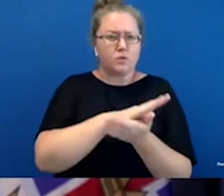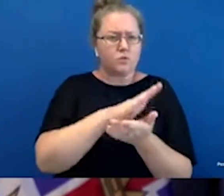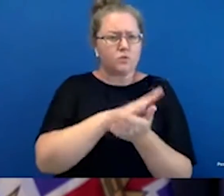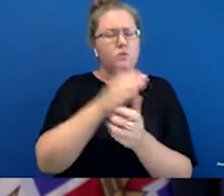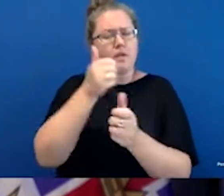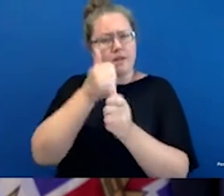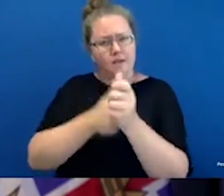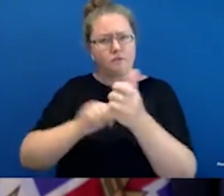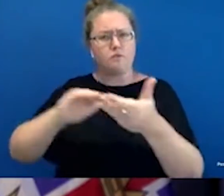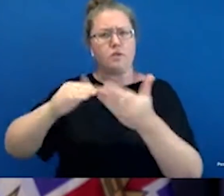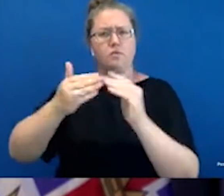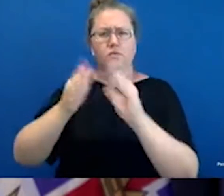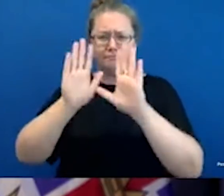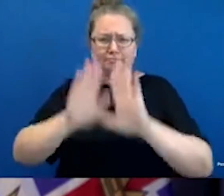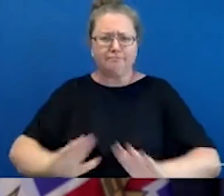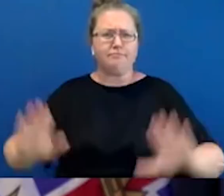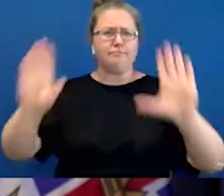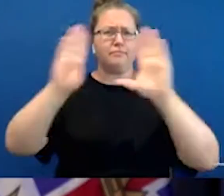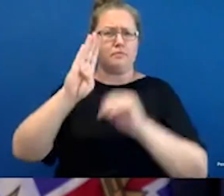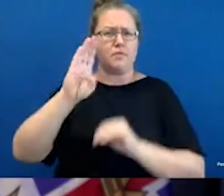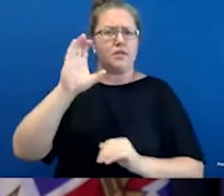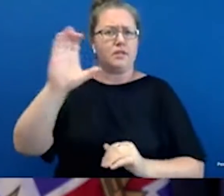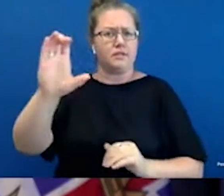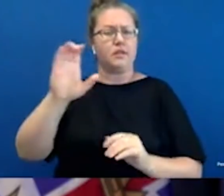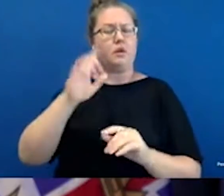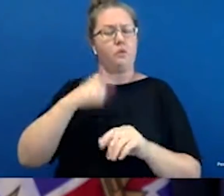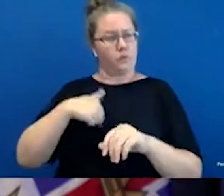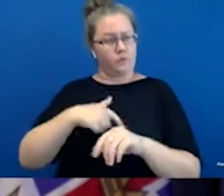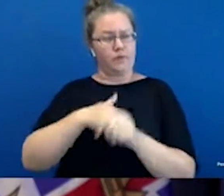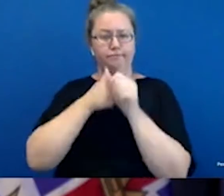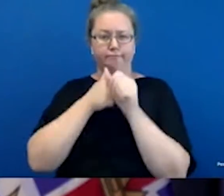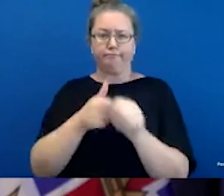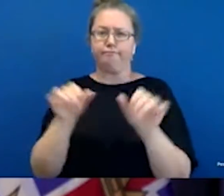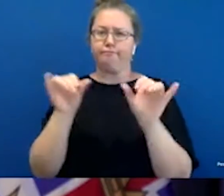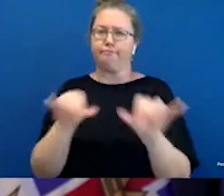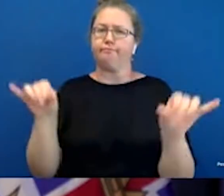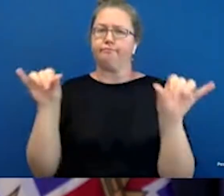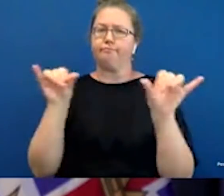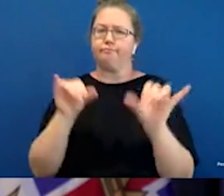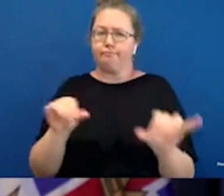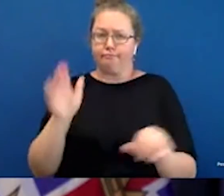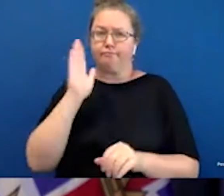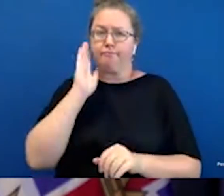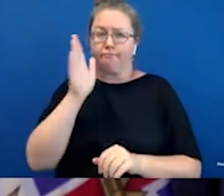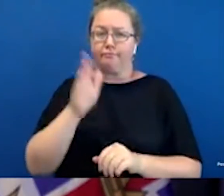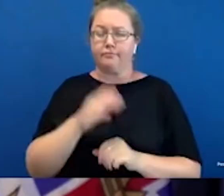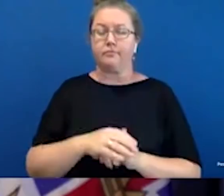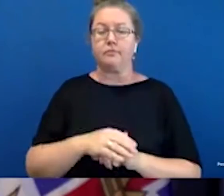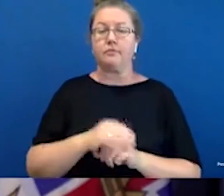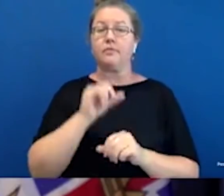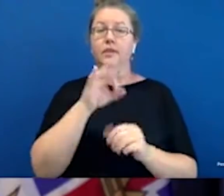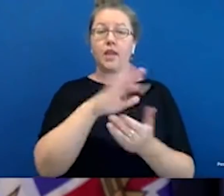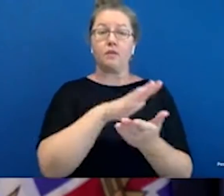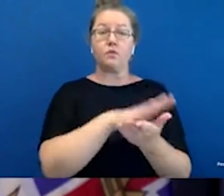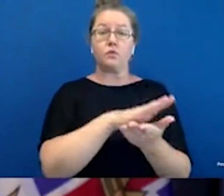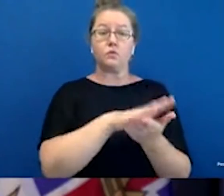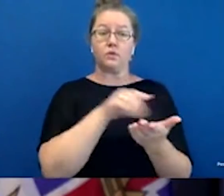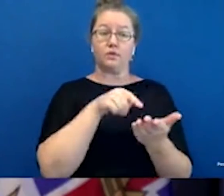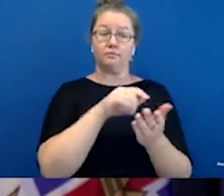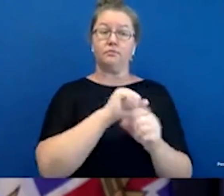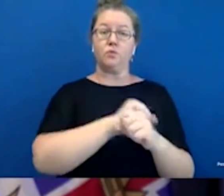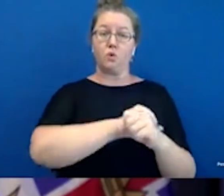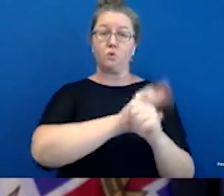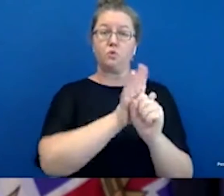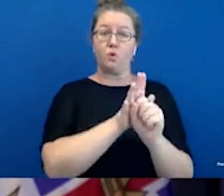BC as we go through this pandemic school year. We will be announcing, as we've mentioned before, any school